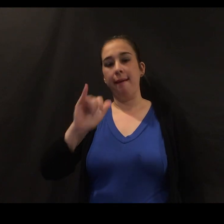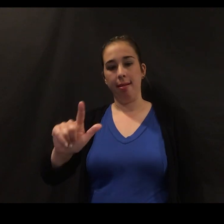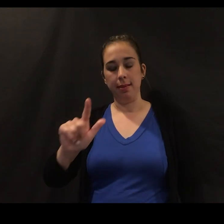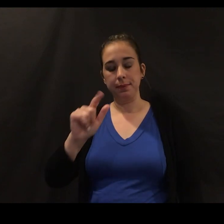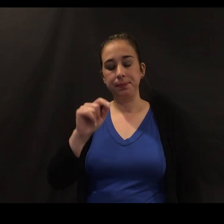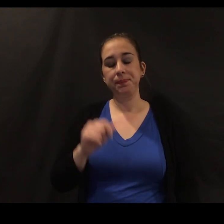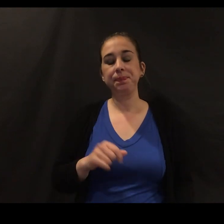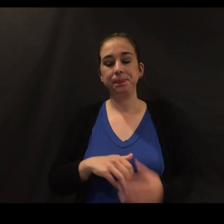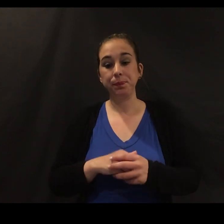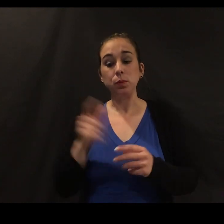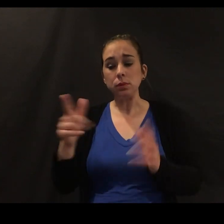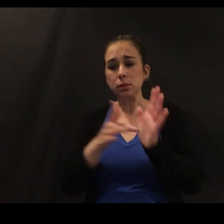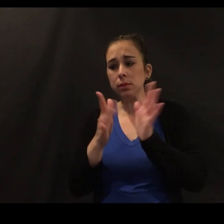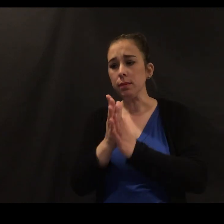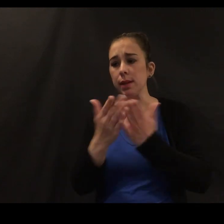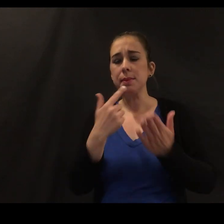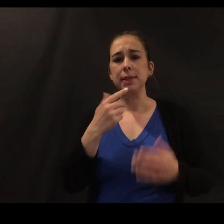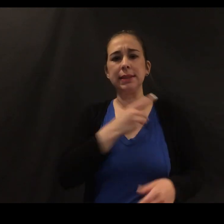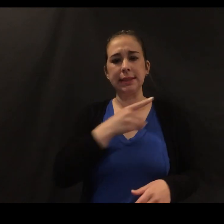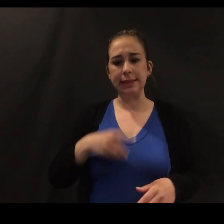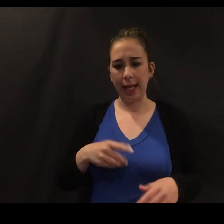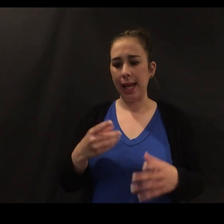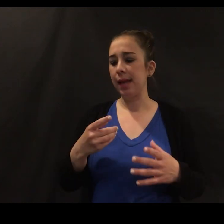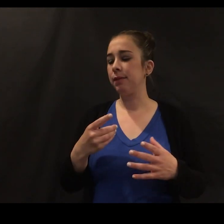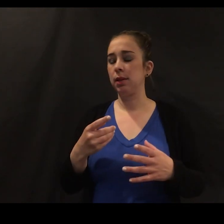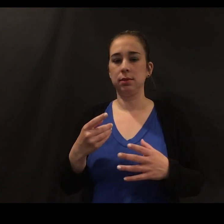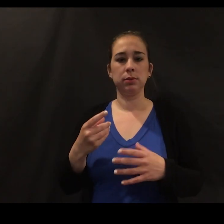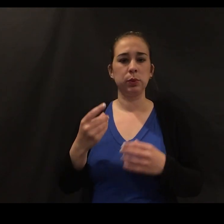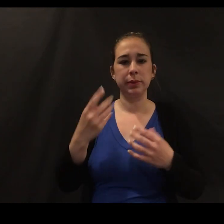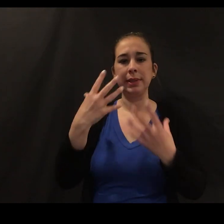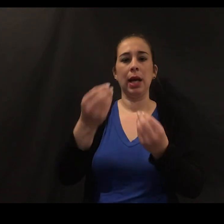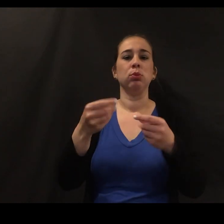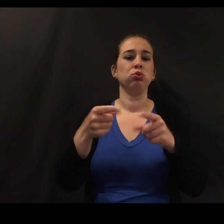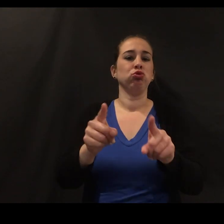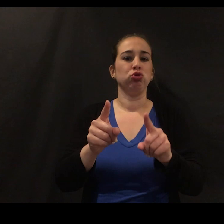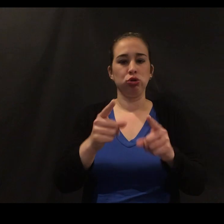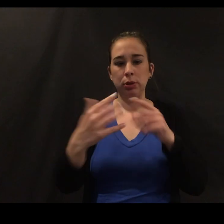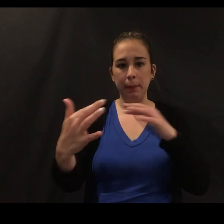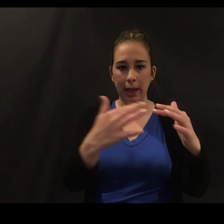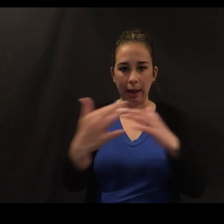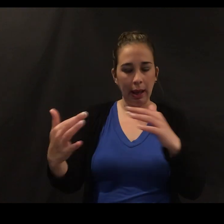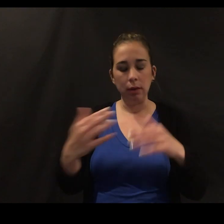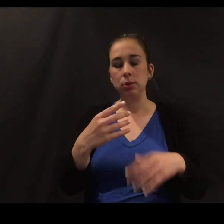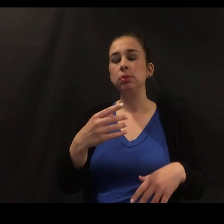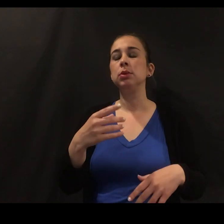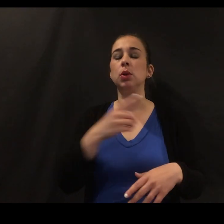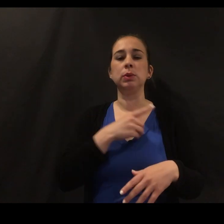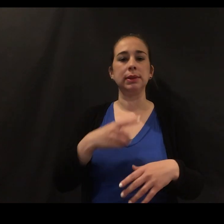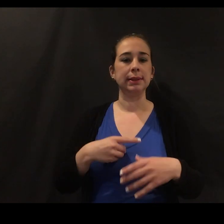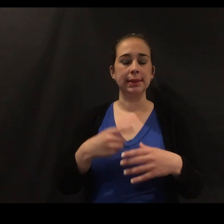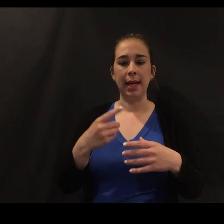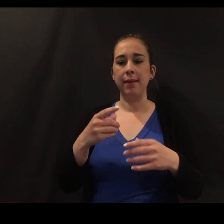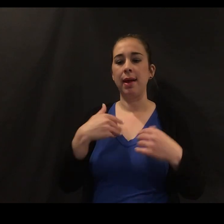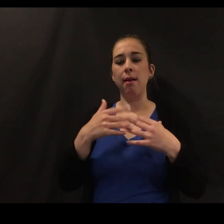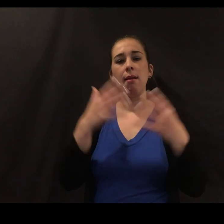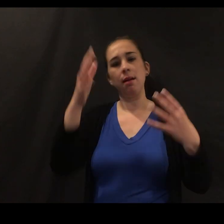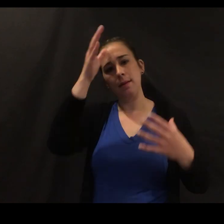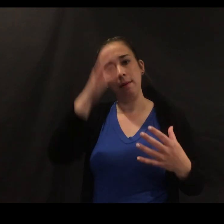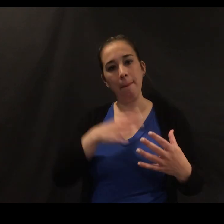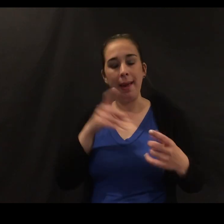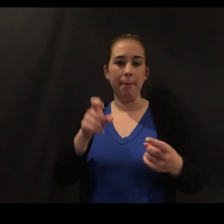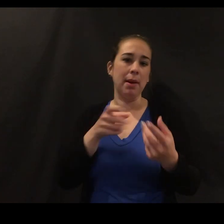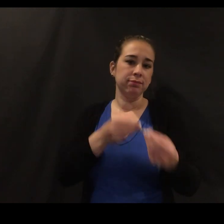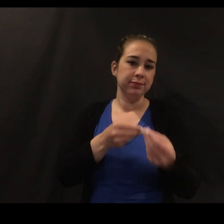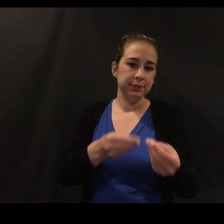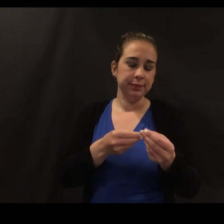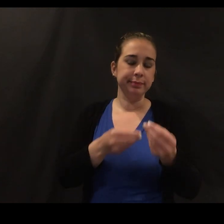And the Bible says that David had been out. It was during the time of battles that David was going through. He had a bunch of men with him that he had to feed. And so